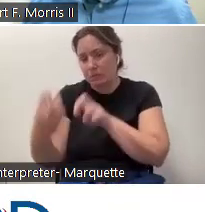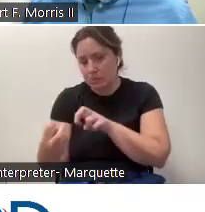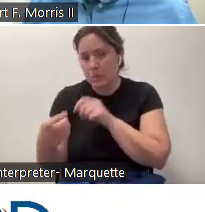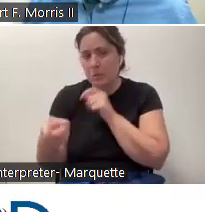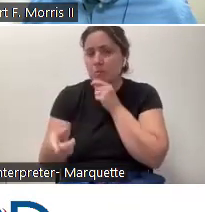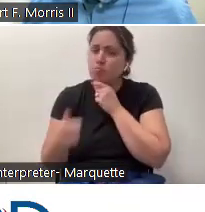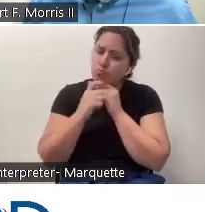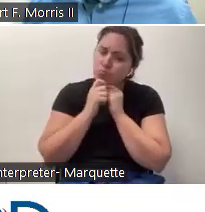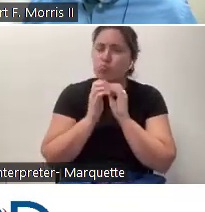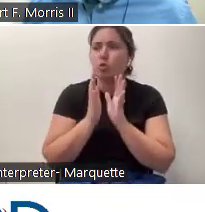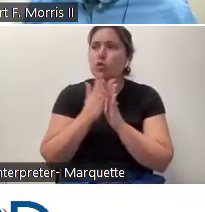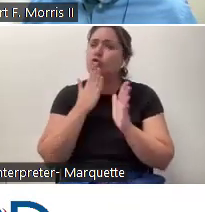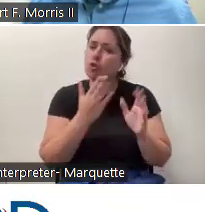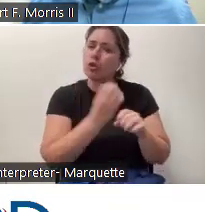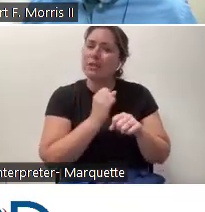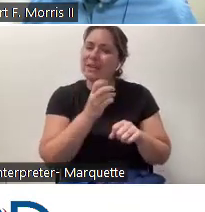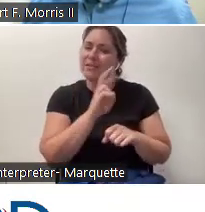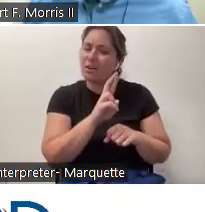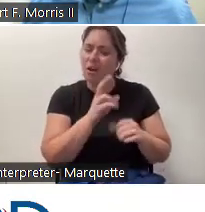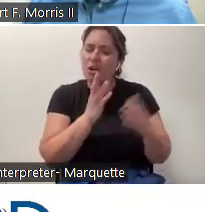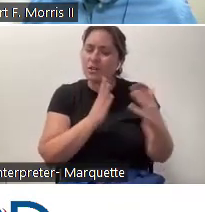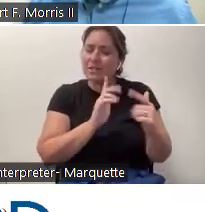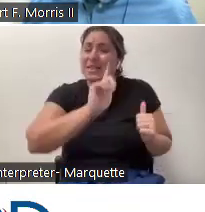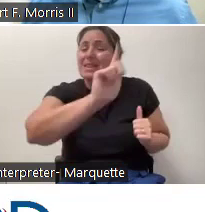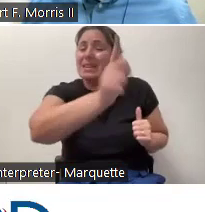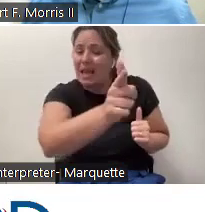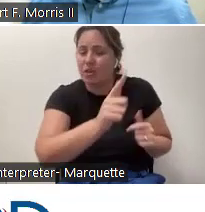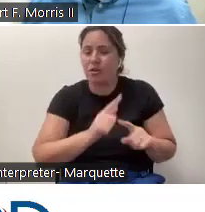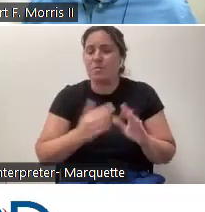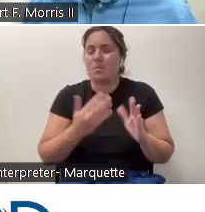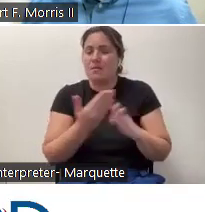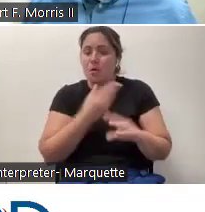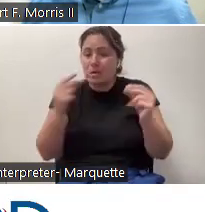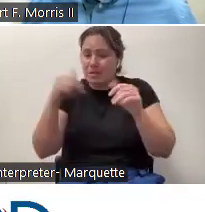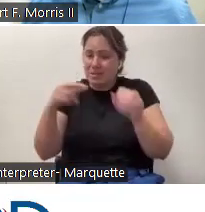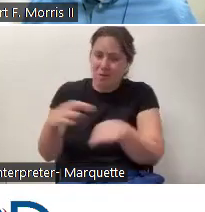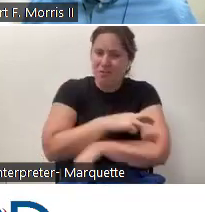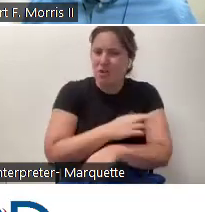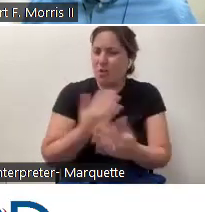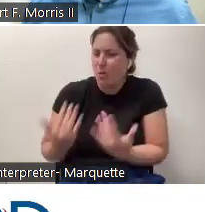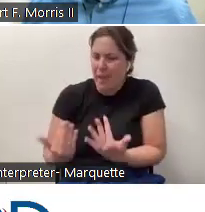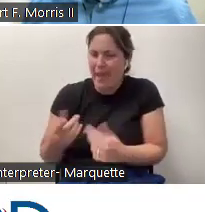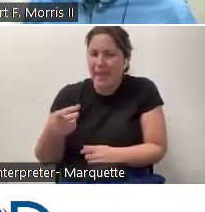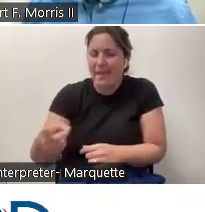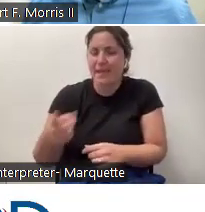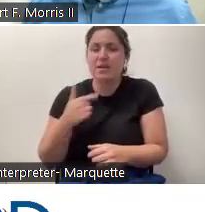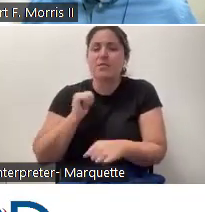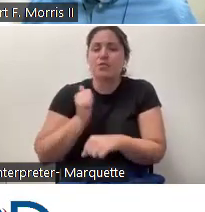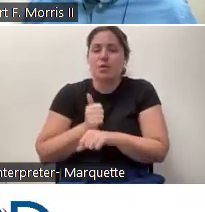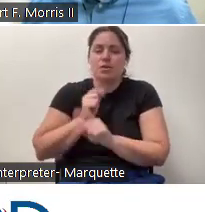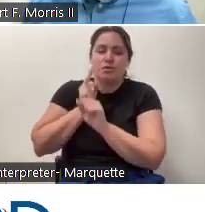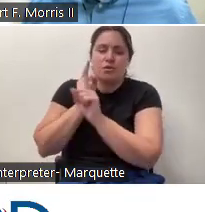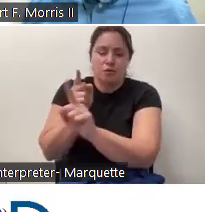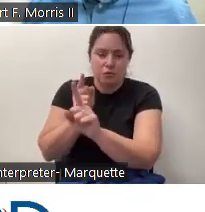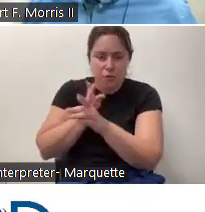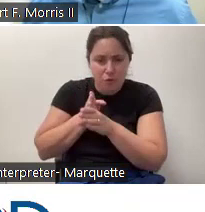for, VR services down the road, I want to ensure before sending a referral that they have a general career goal in mind that they're